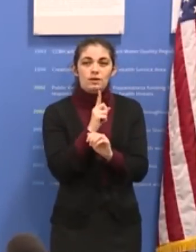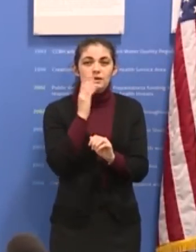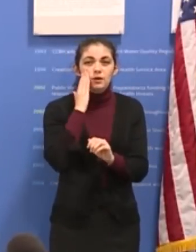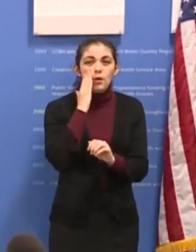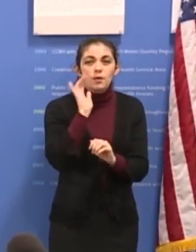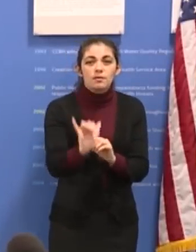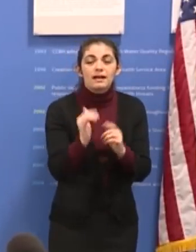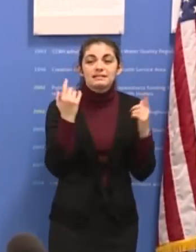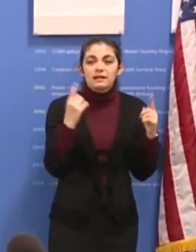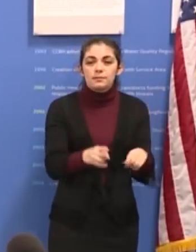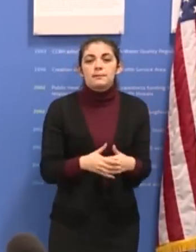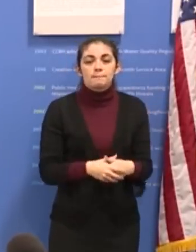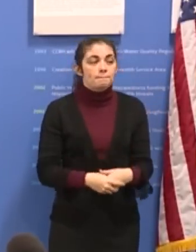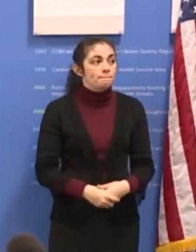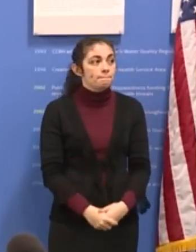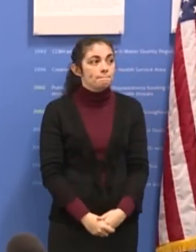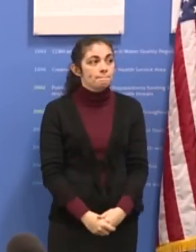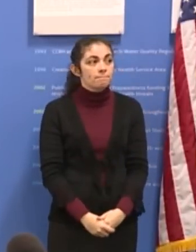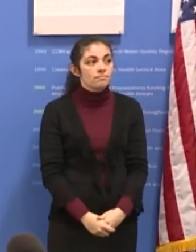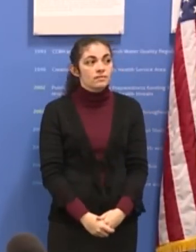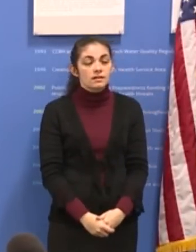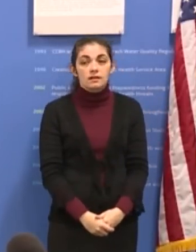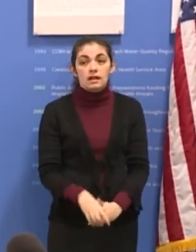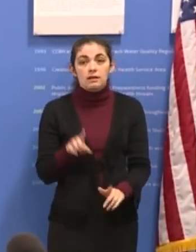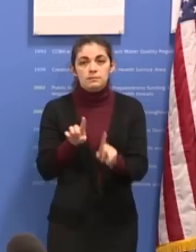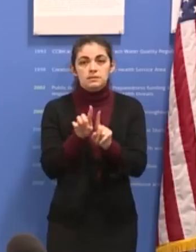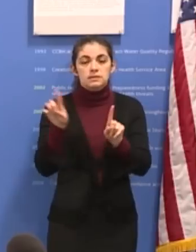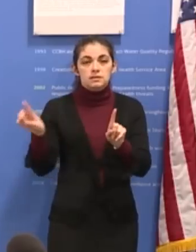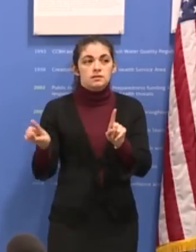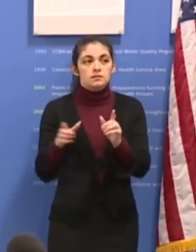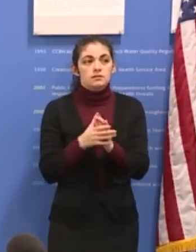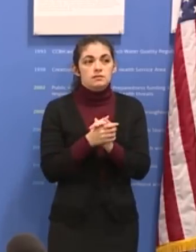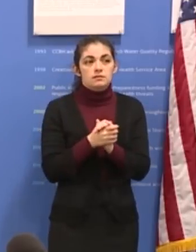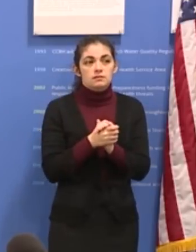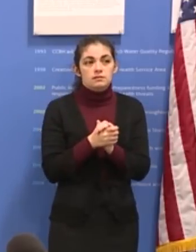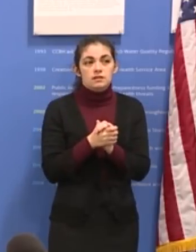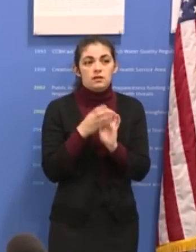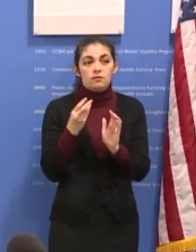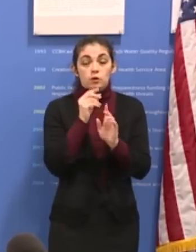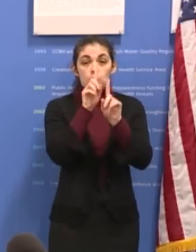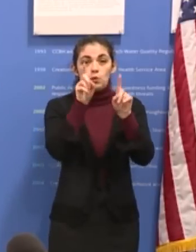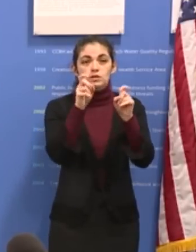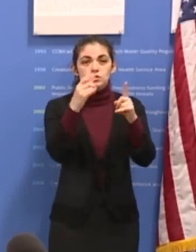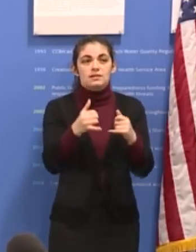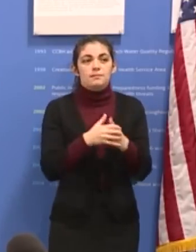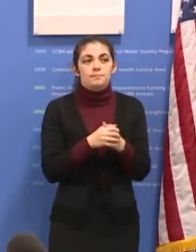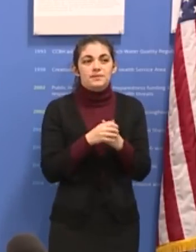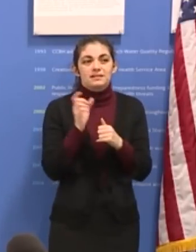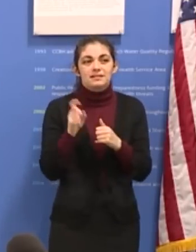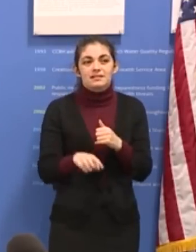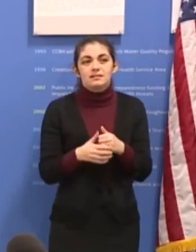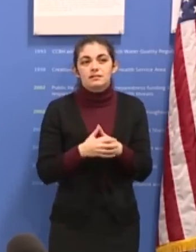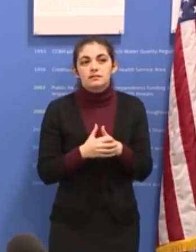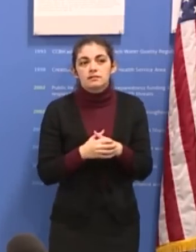flatten the curve as quickly as we can. I will step away and we can take questions as needed.